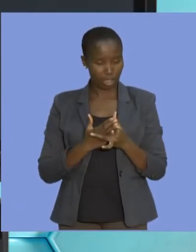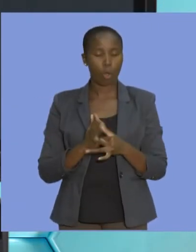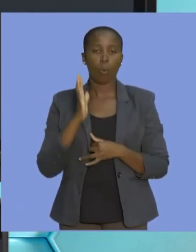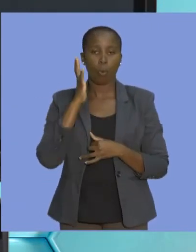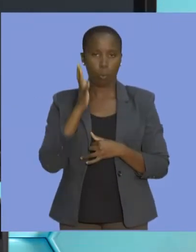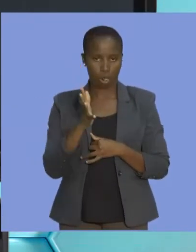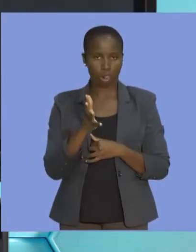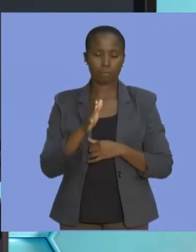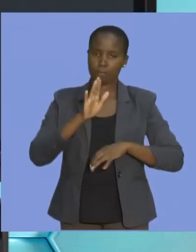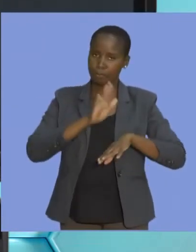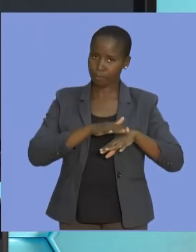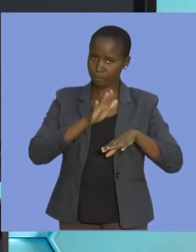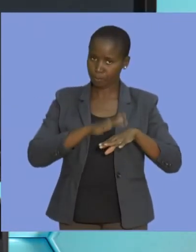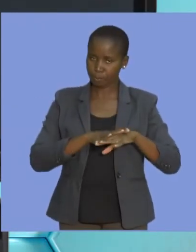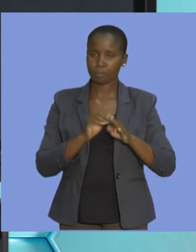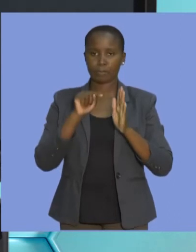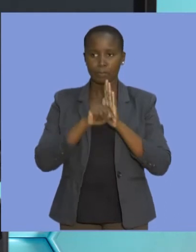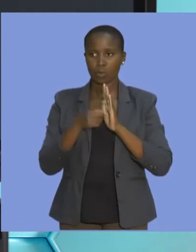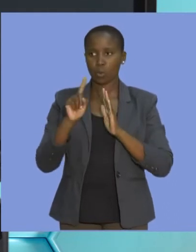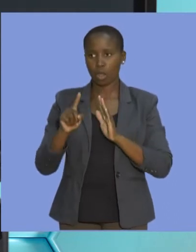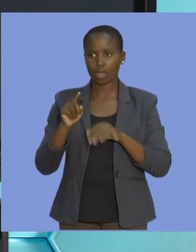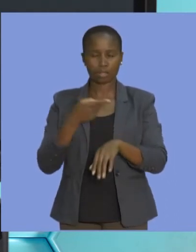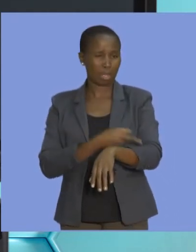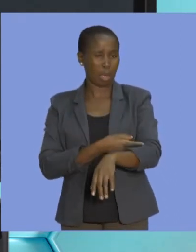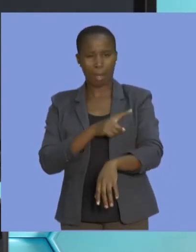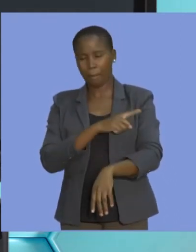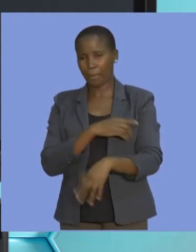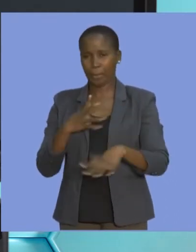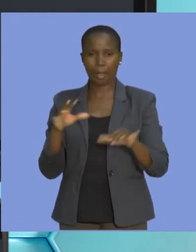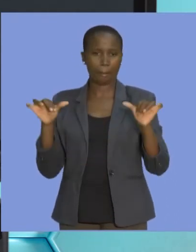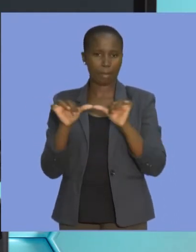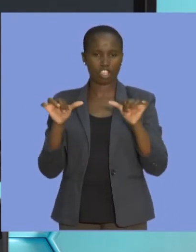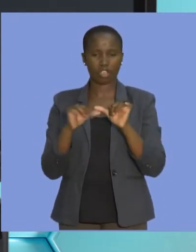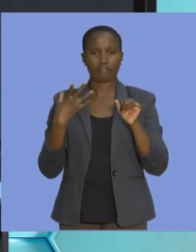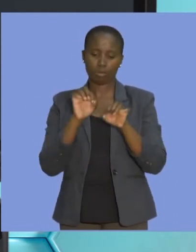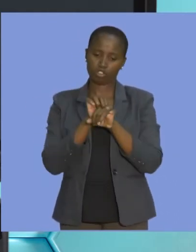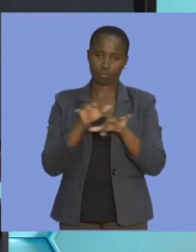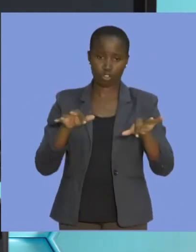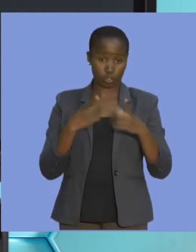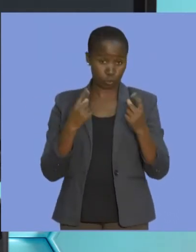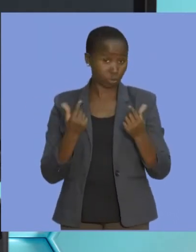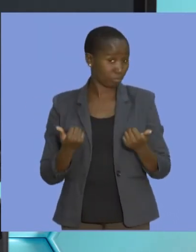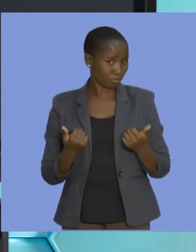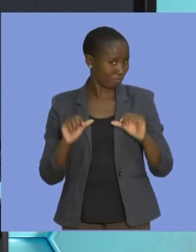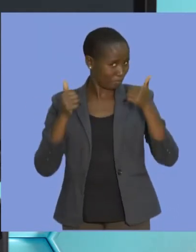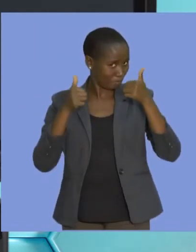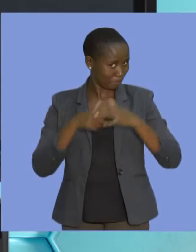to look at a powerful measure of dispersion. Fantastic. Good.